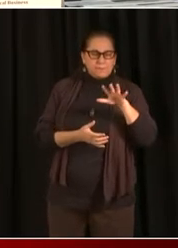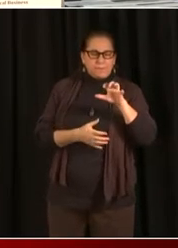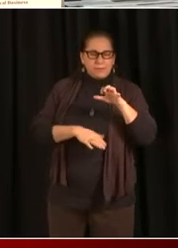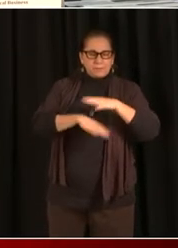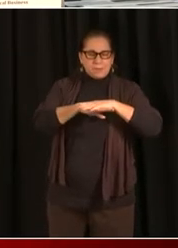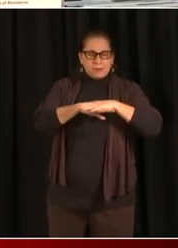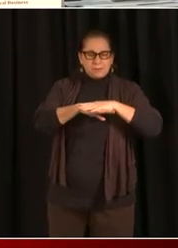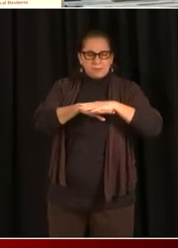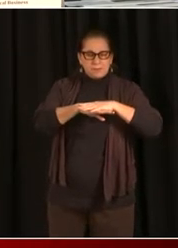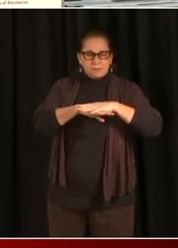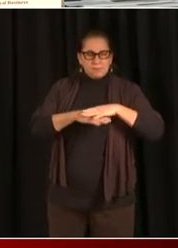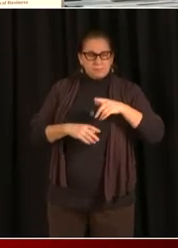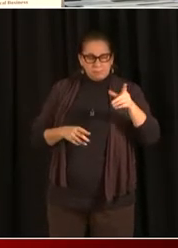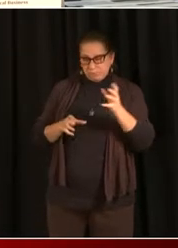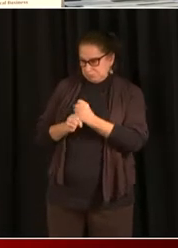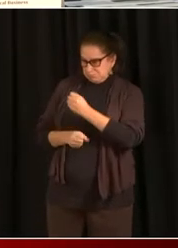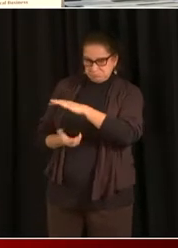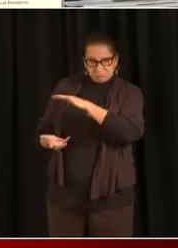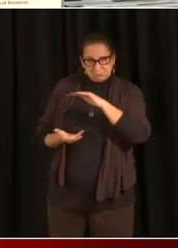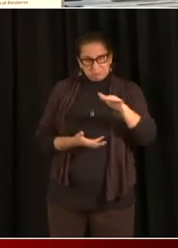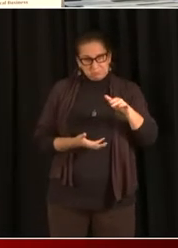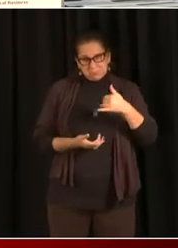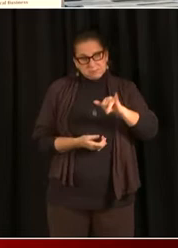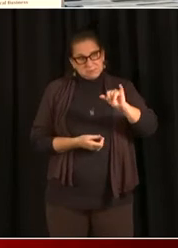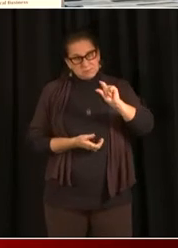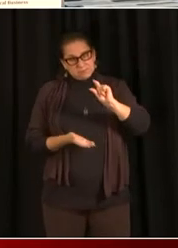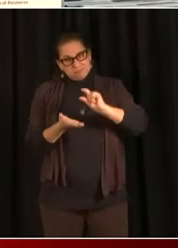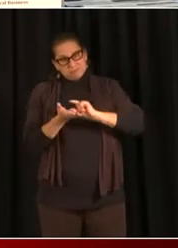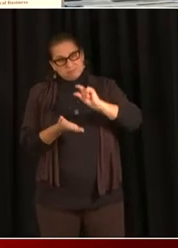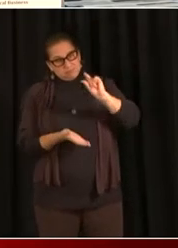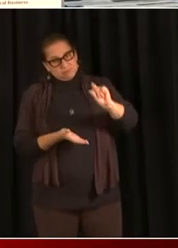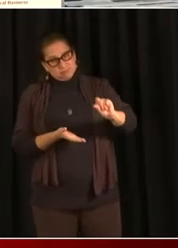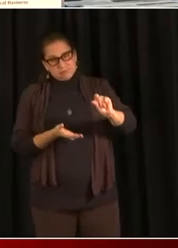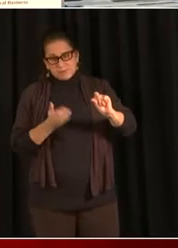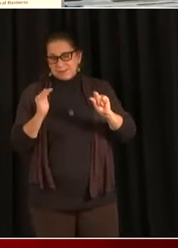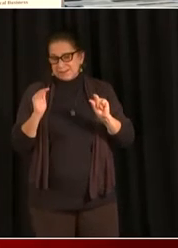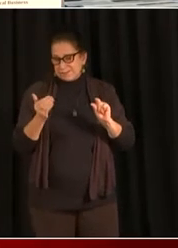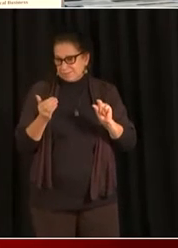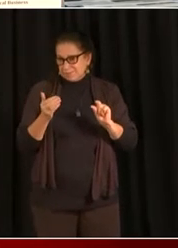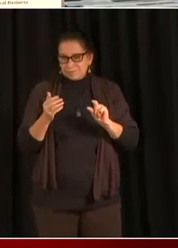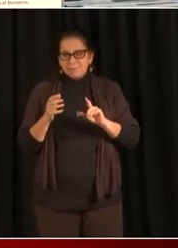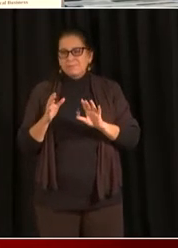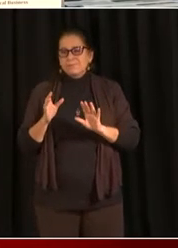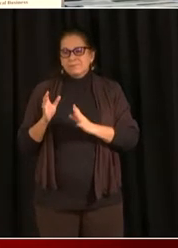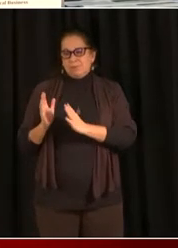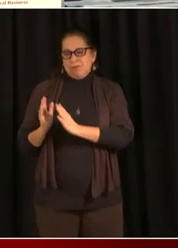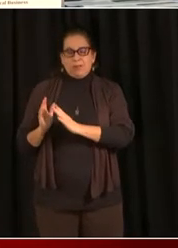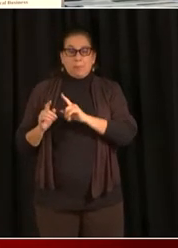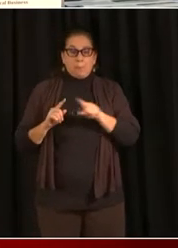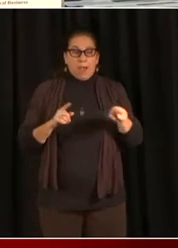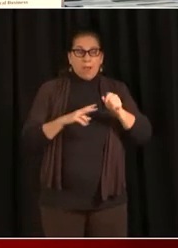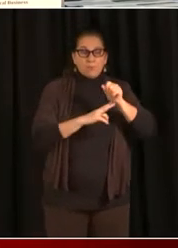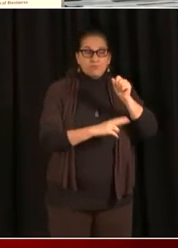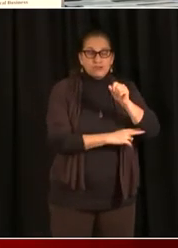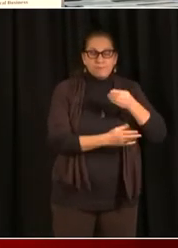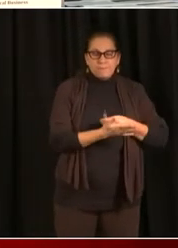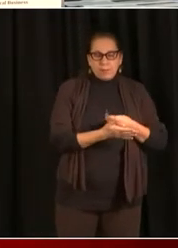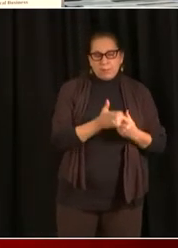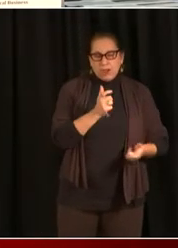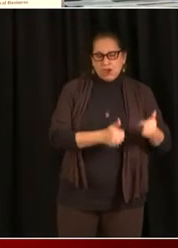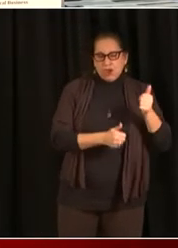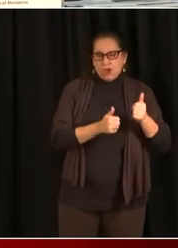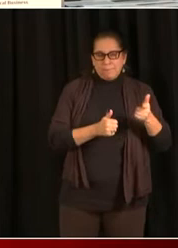I won't go through all of the requirements. They're quite similar to the Bridge Fund, the requirements, particularly that you must have